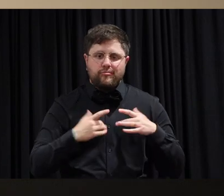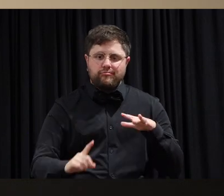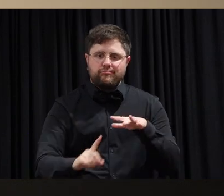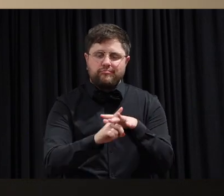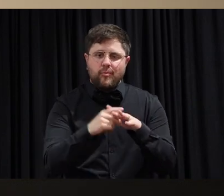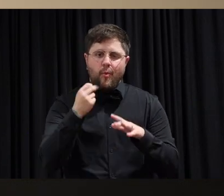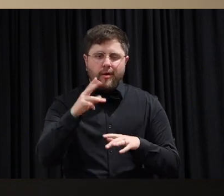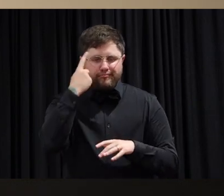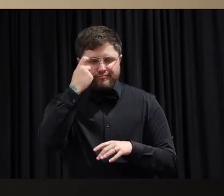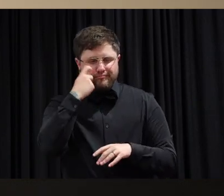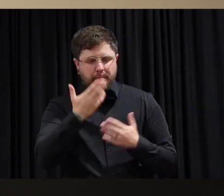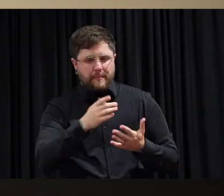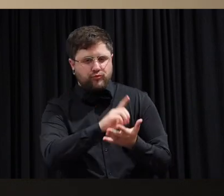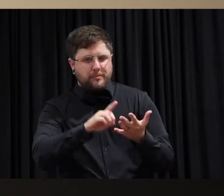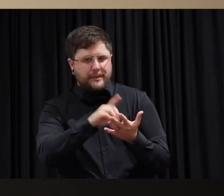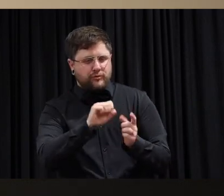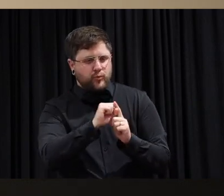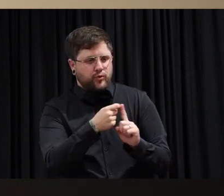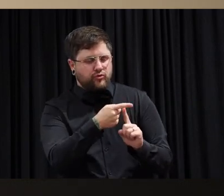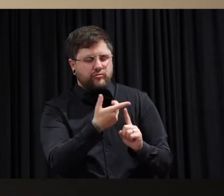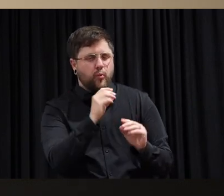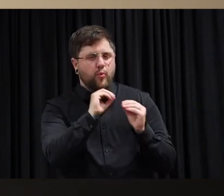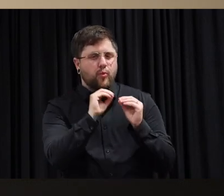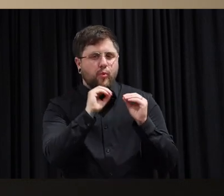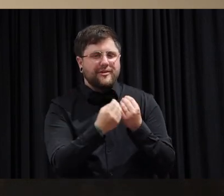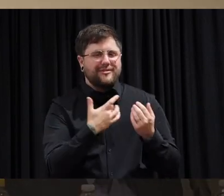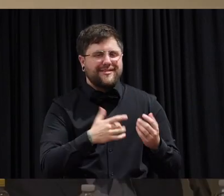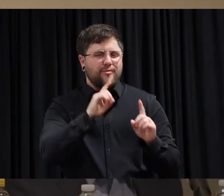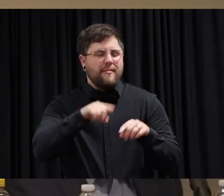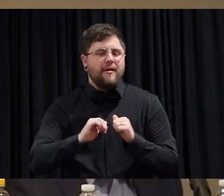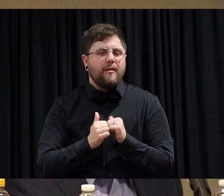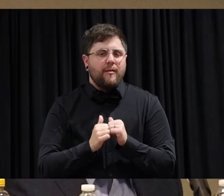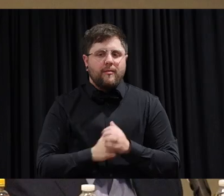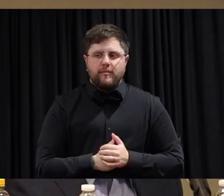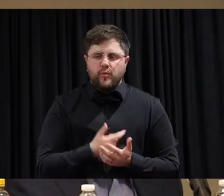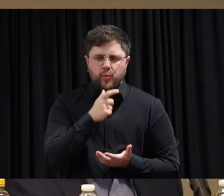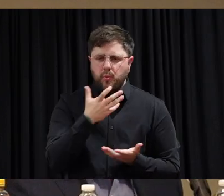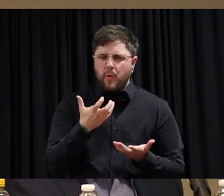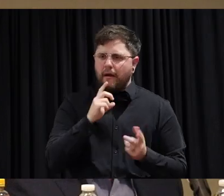allegation of discrimination? Who would like to take that question?